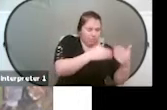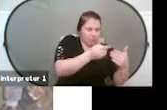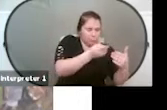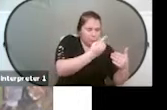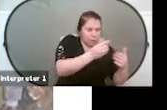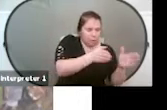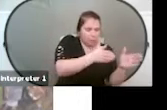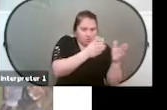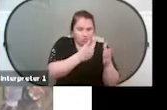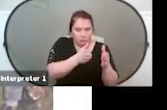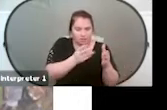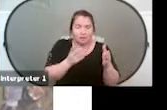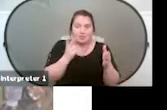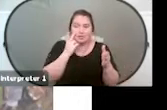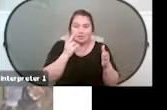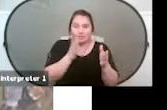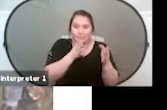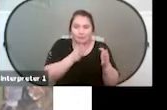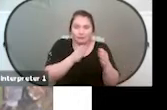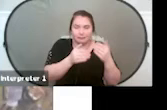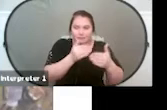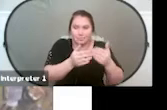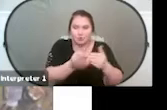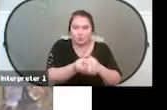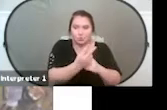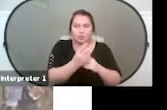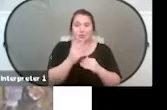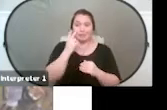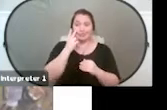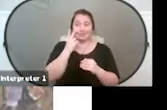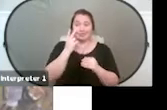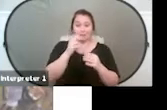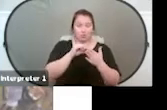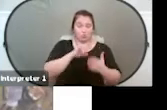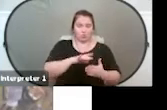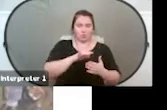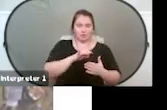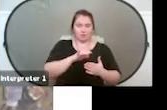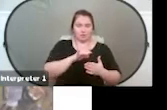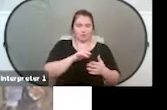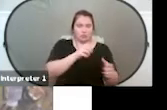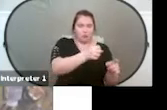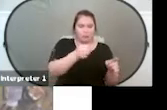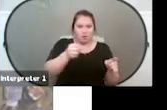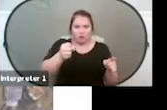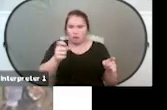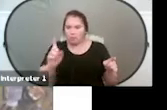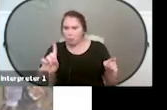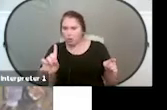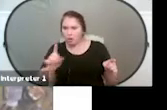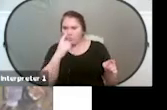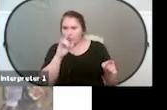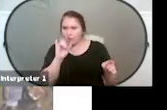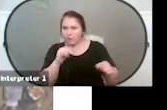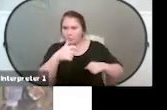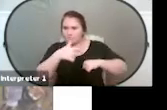the students would be while that, first section of the school is shut down for construction.